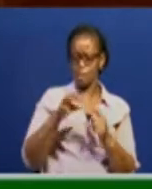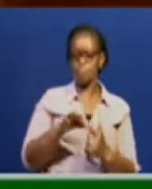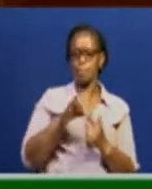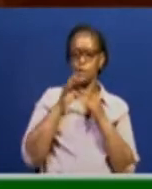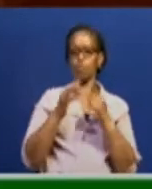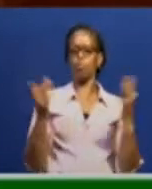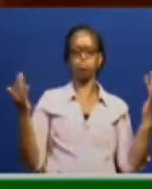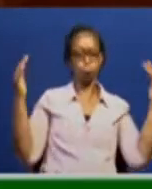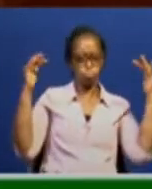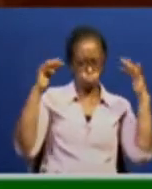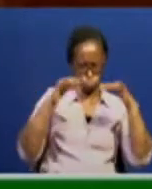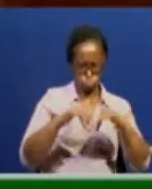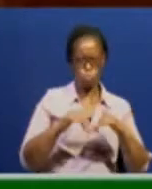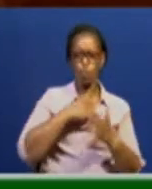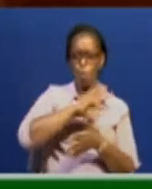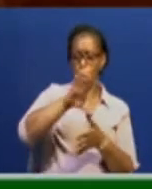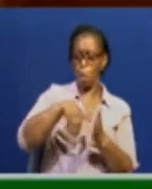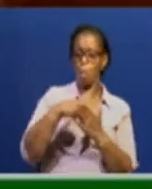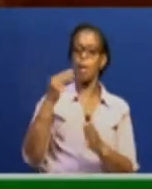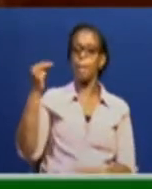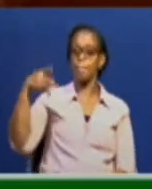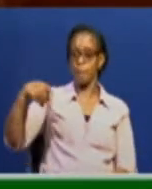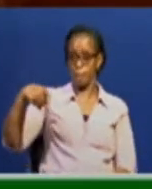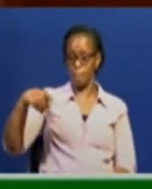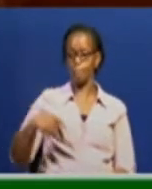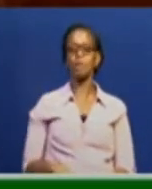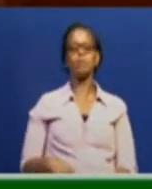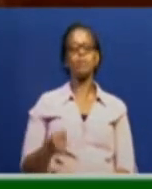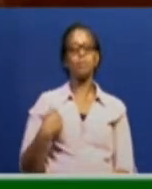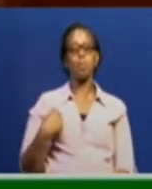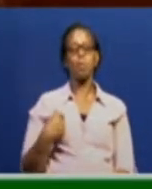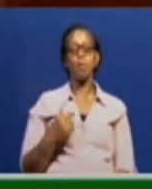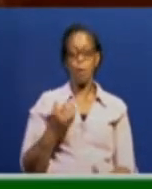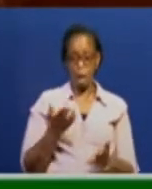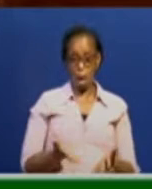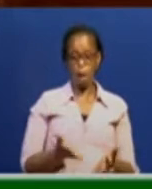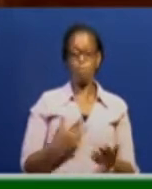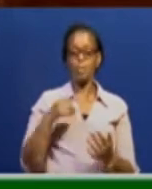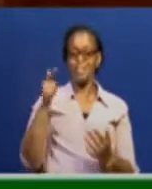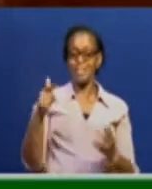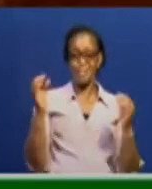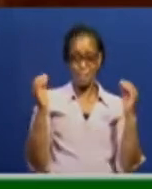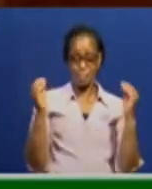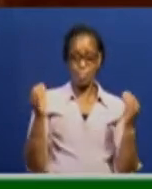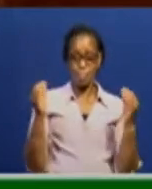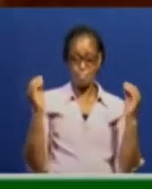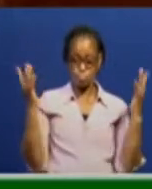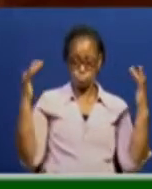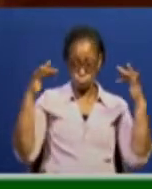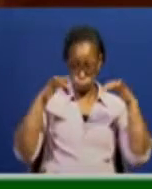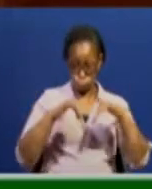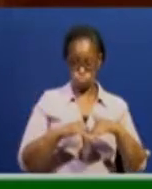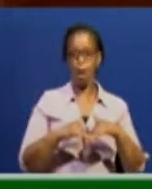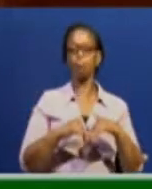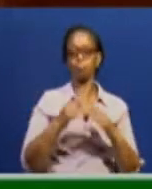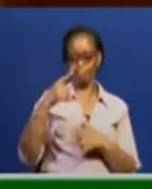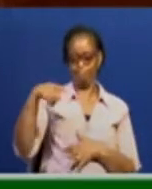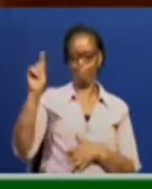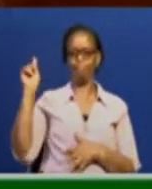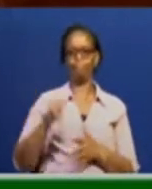the members of the National Assembly. Accordingly, honorable members, this special sitting is properly